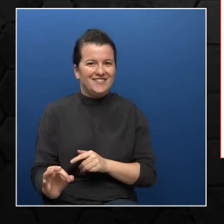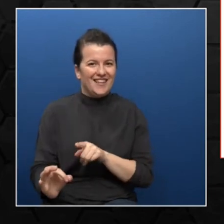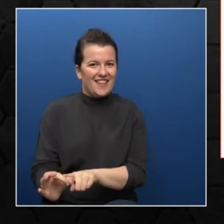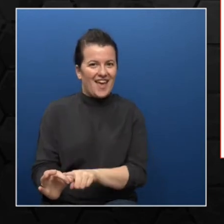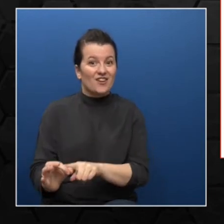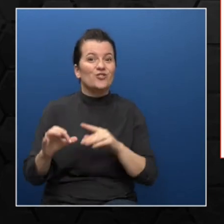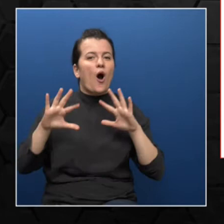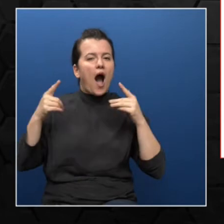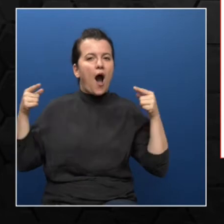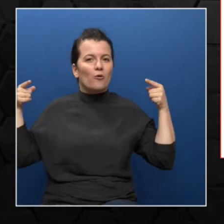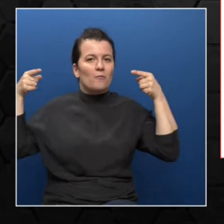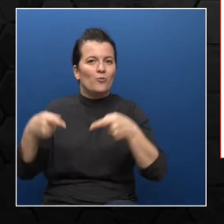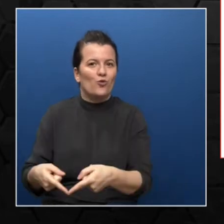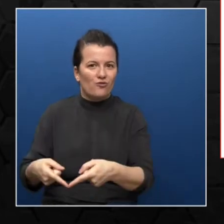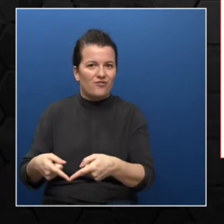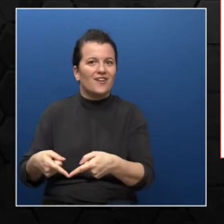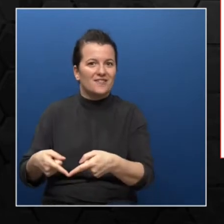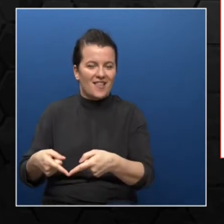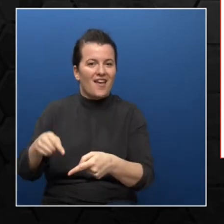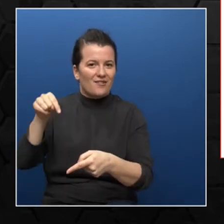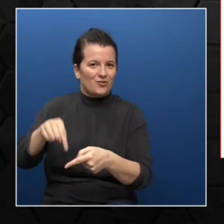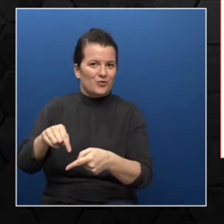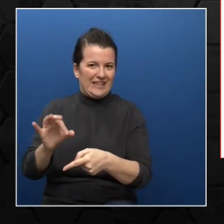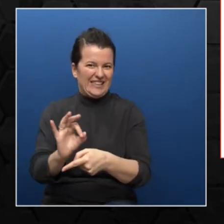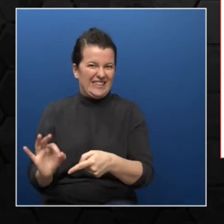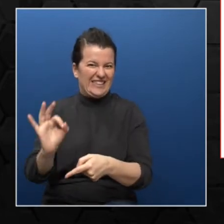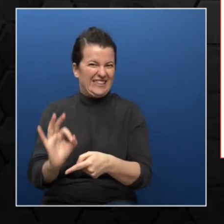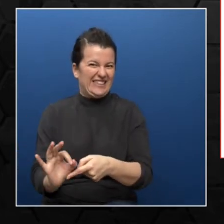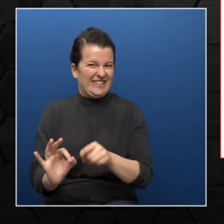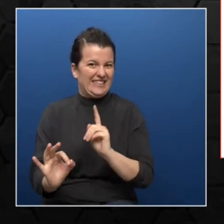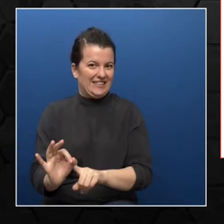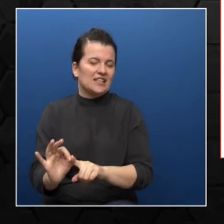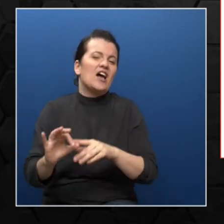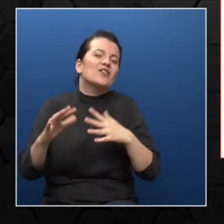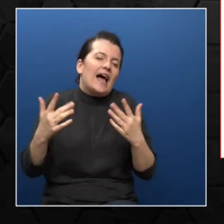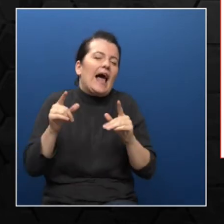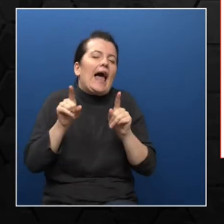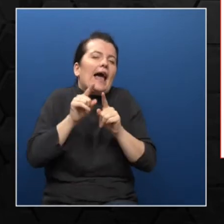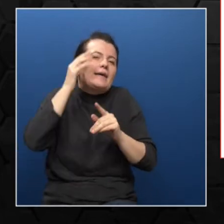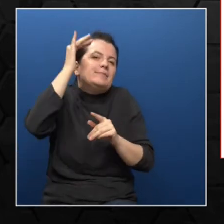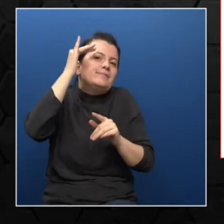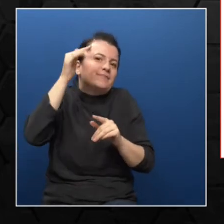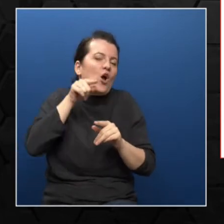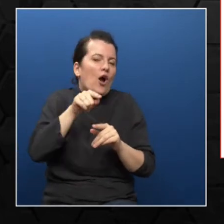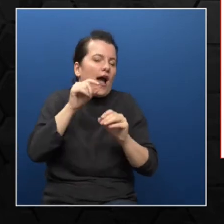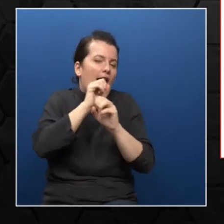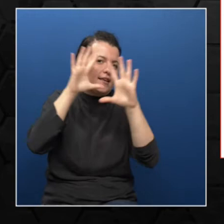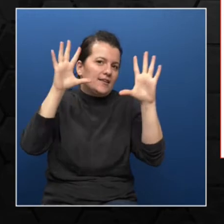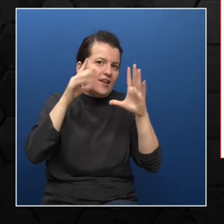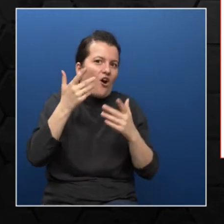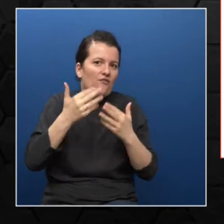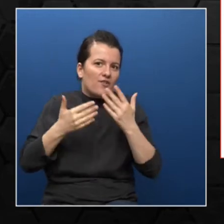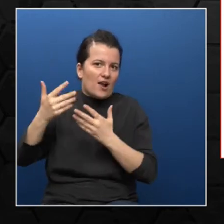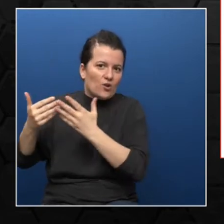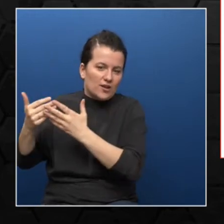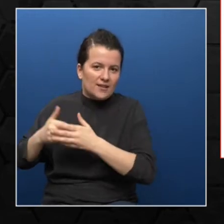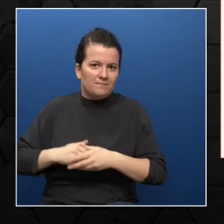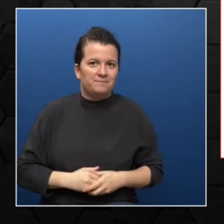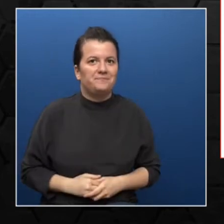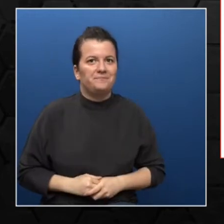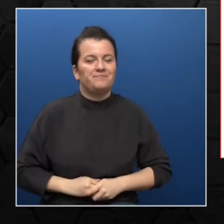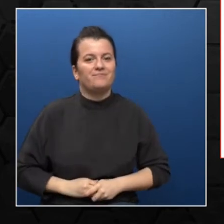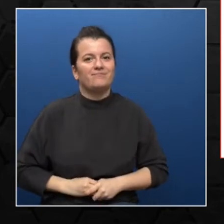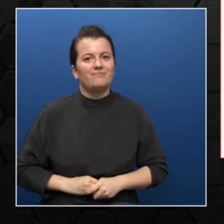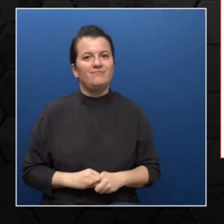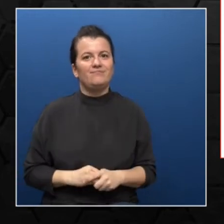basically how PSO kind of works. So the way I'll just probably go through